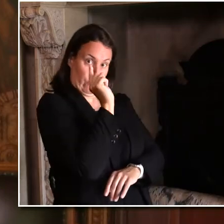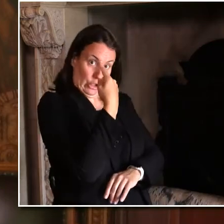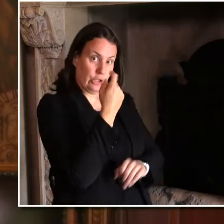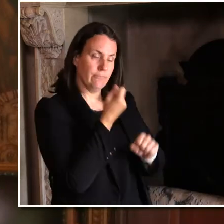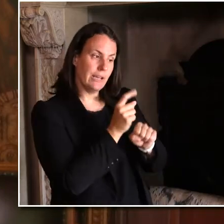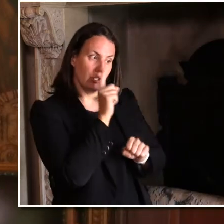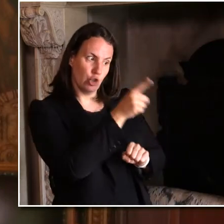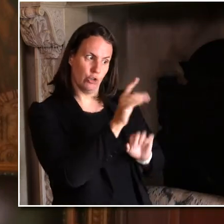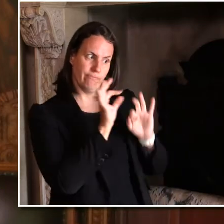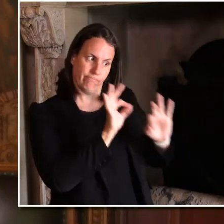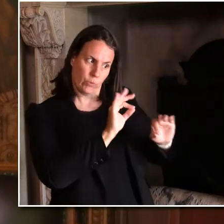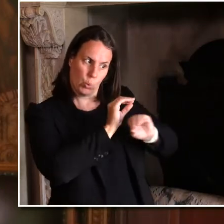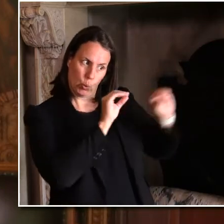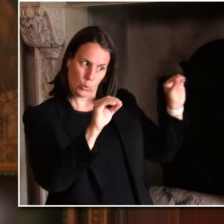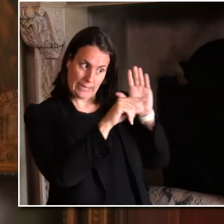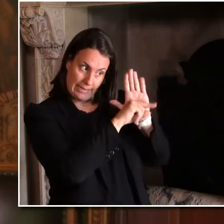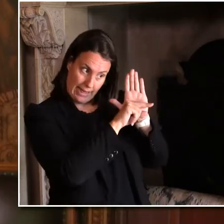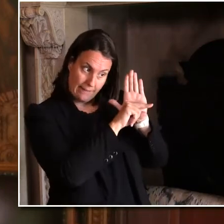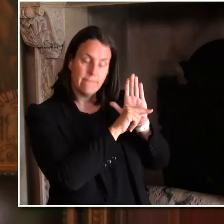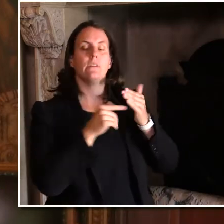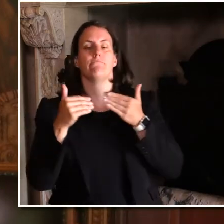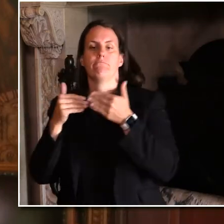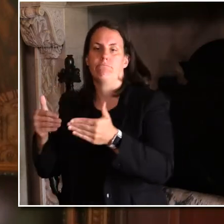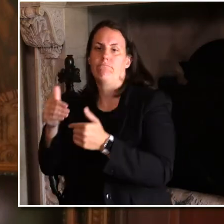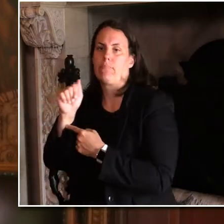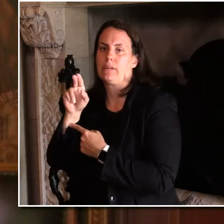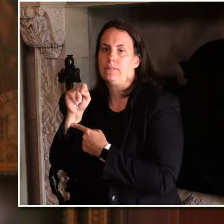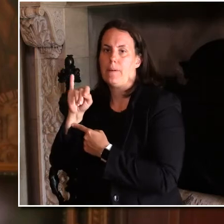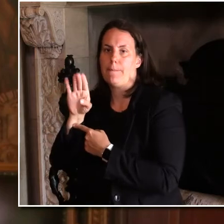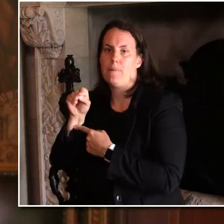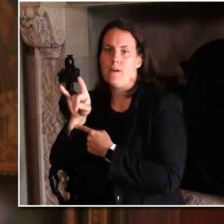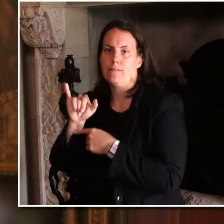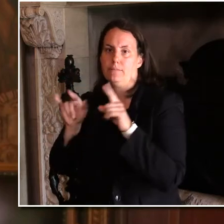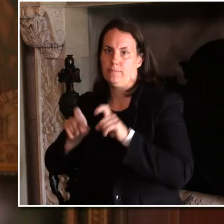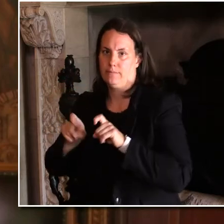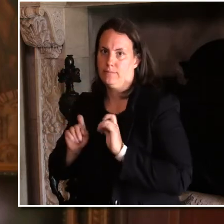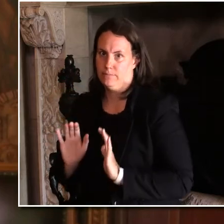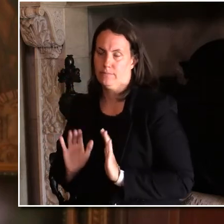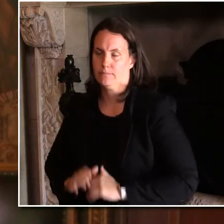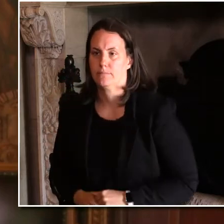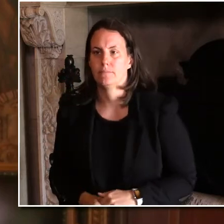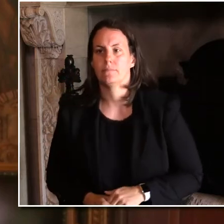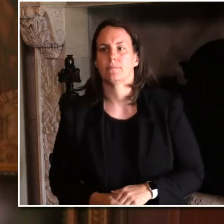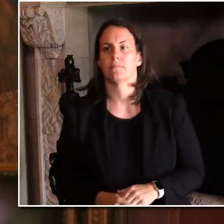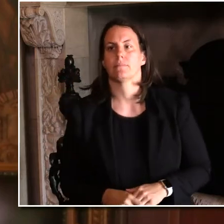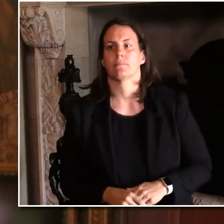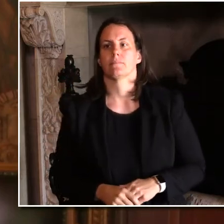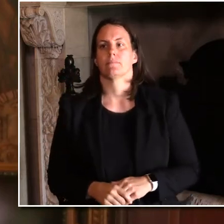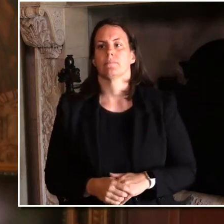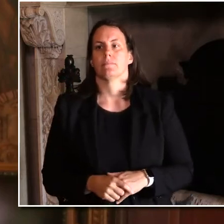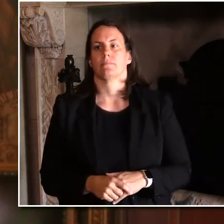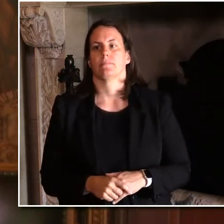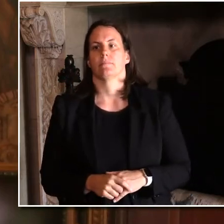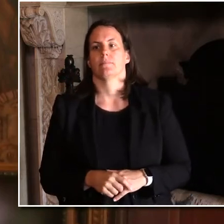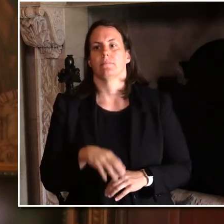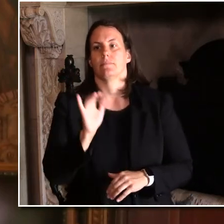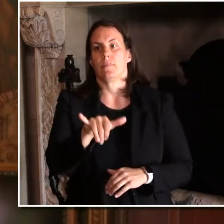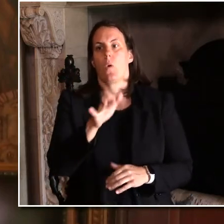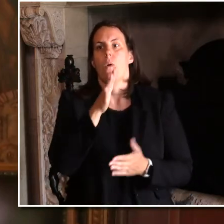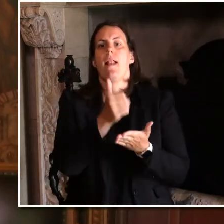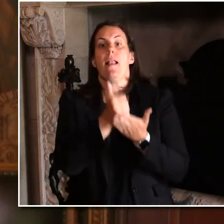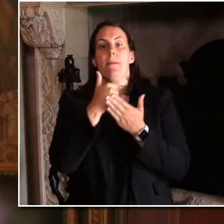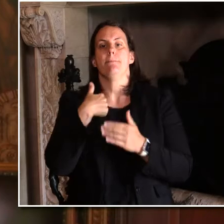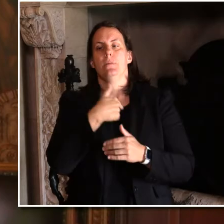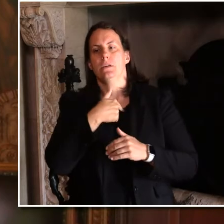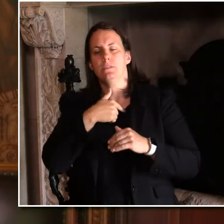of the epidemic, which will give us some better information to understand how to prepare for the future and to know what communities have been harder hit